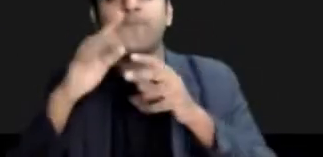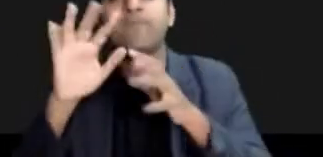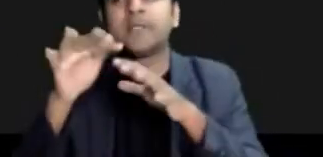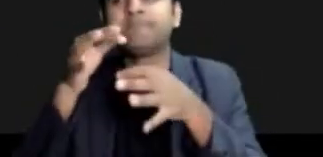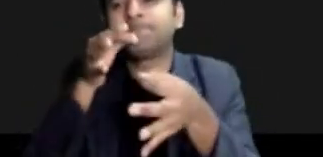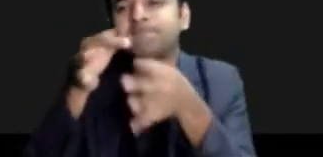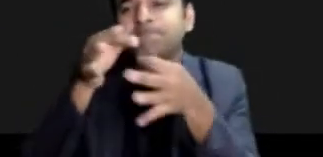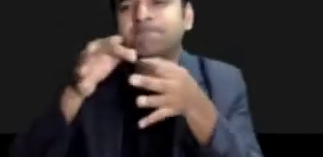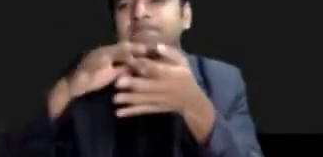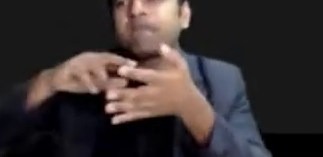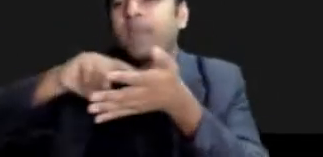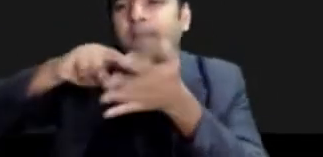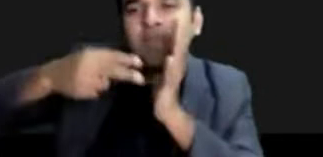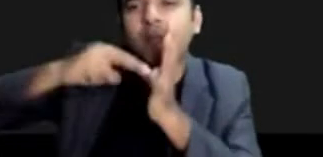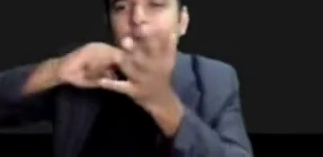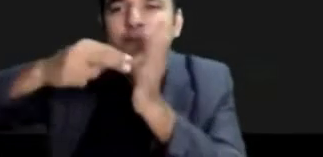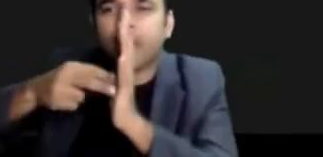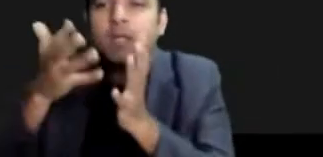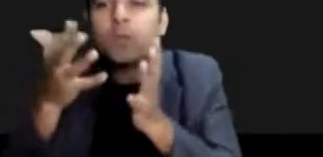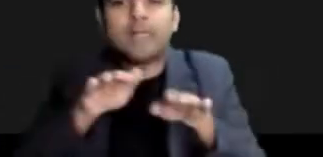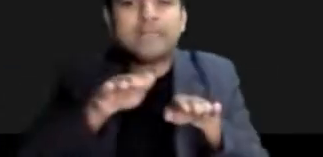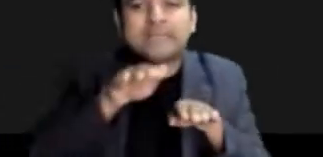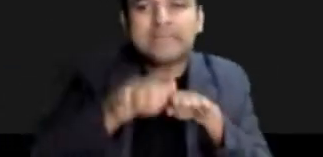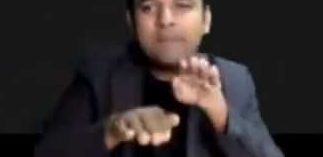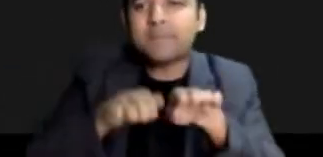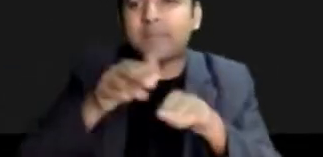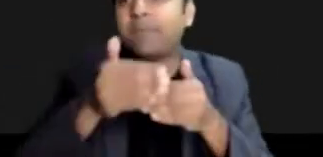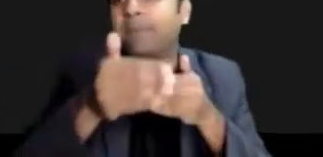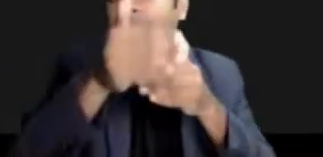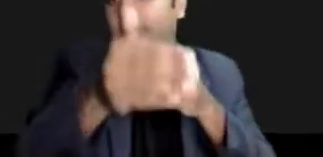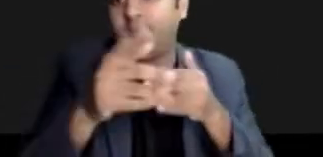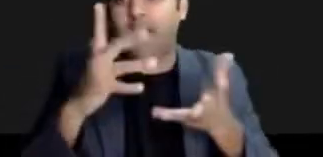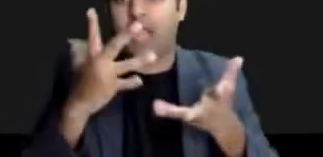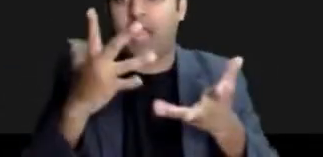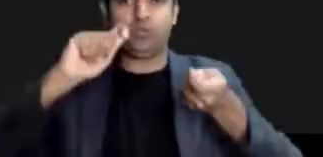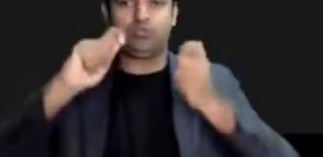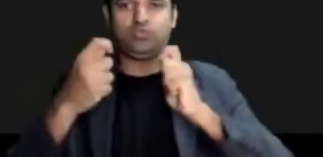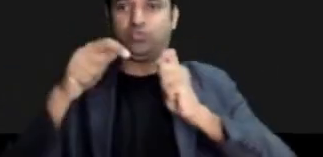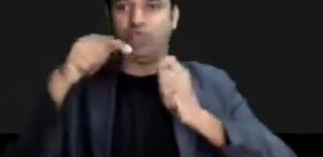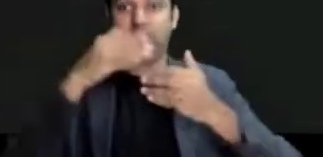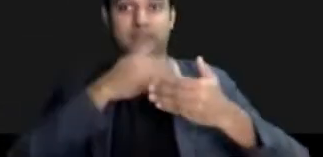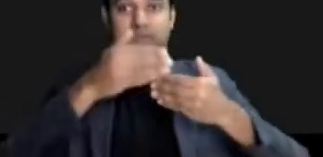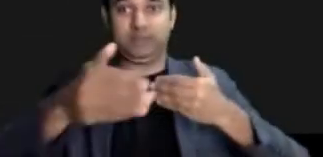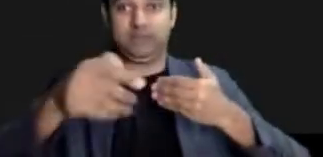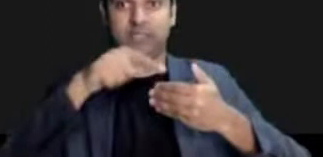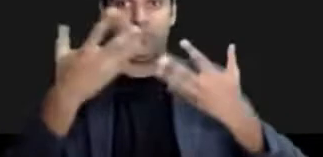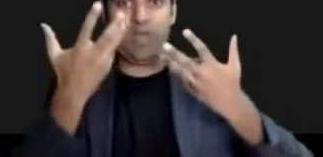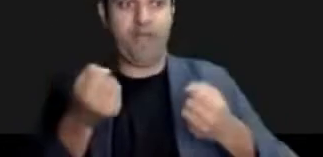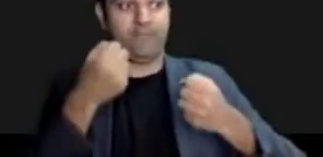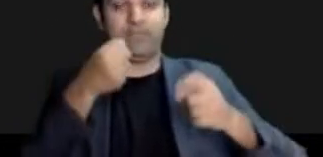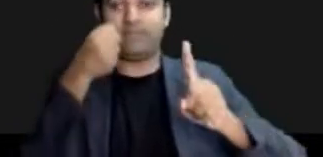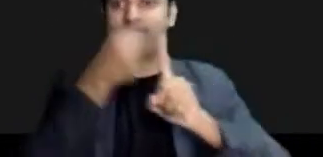have changed from 2015, so we need to adjust and